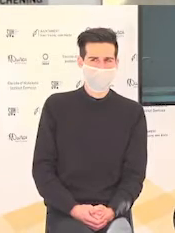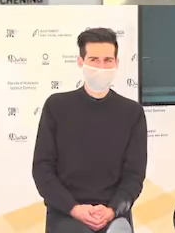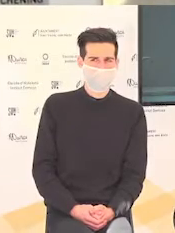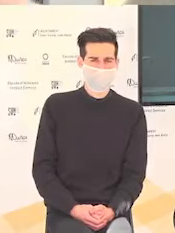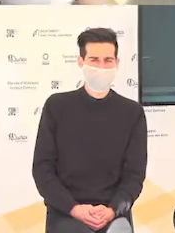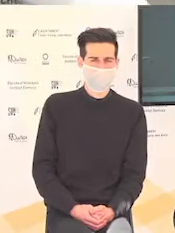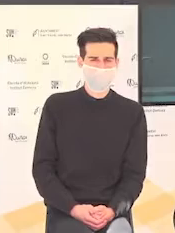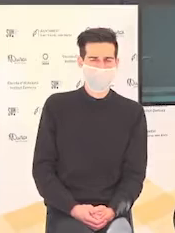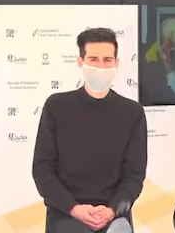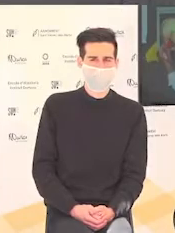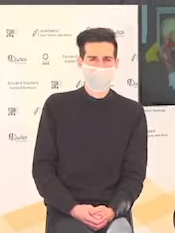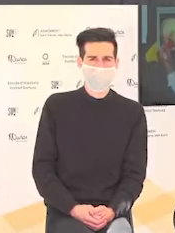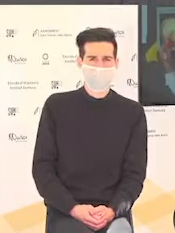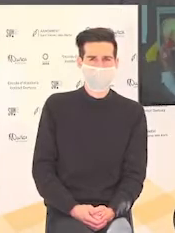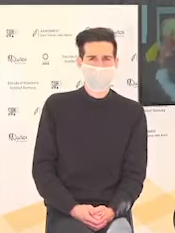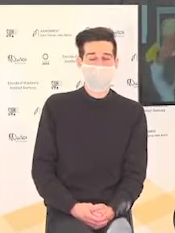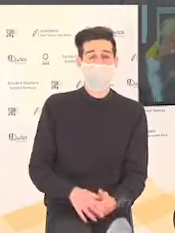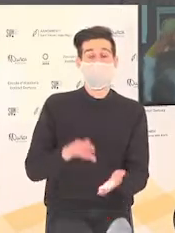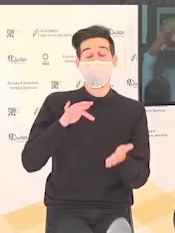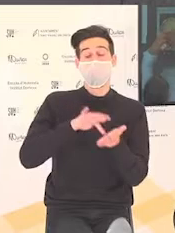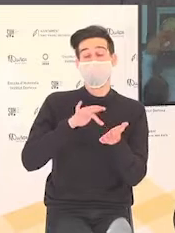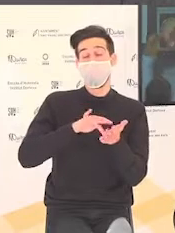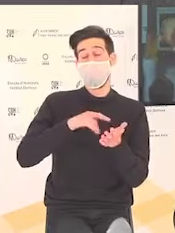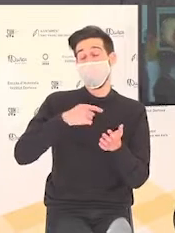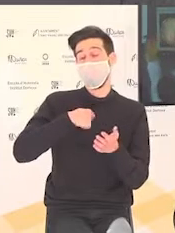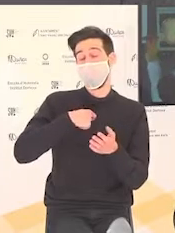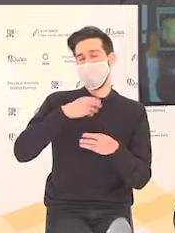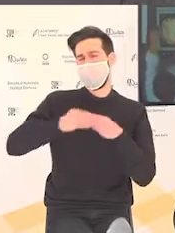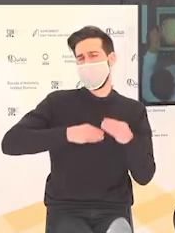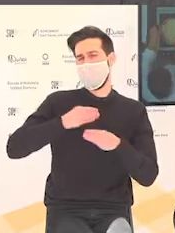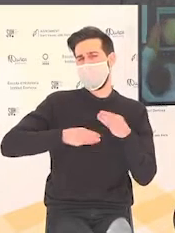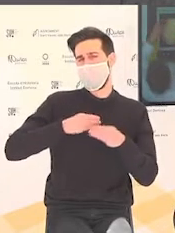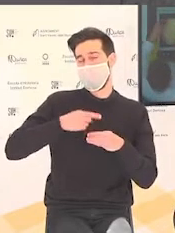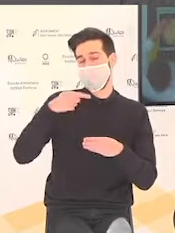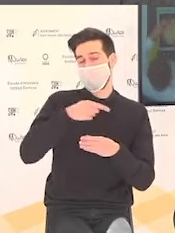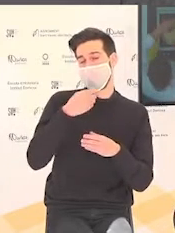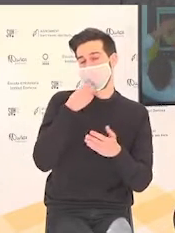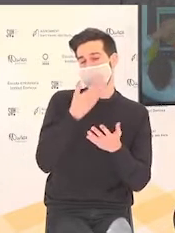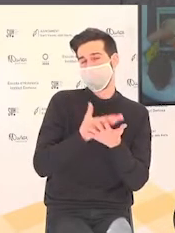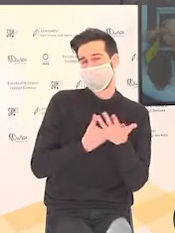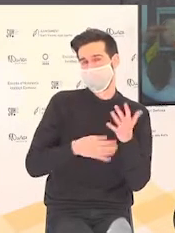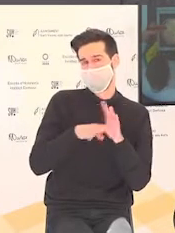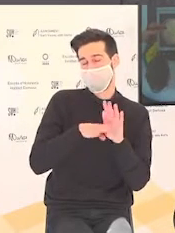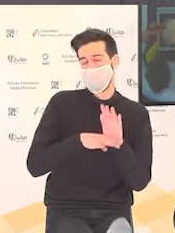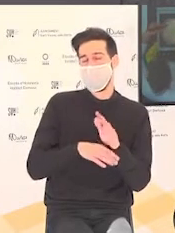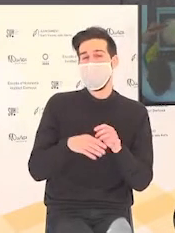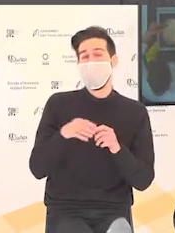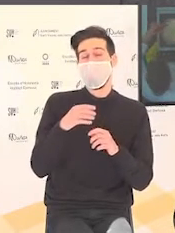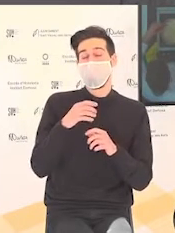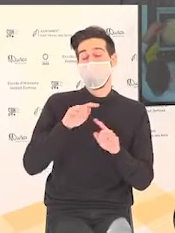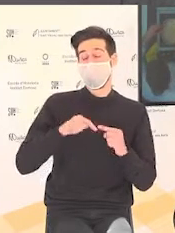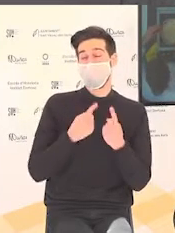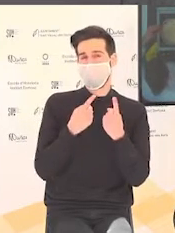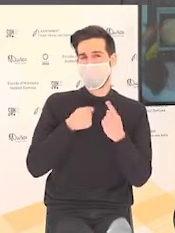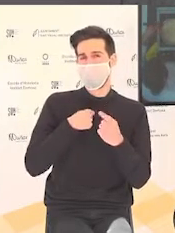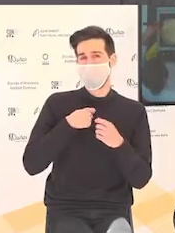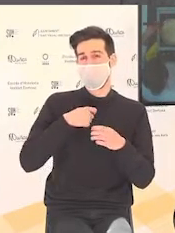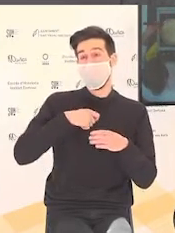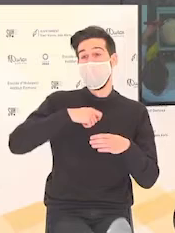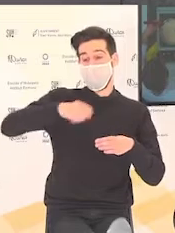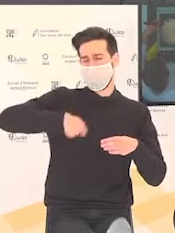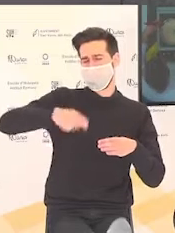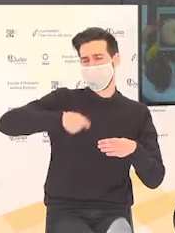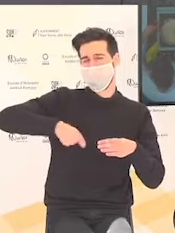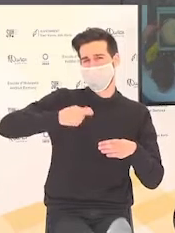recipe. Cuando hago esto, lo que siempre hago es lo bato, luego paso la espátula por